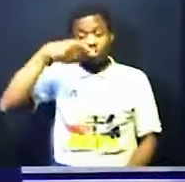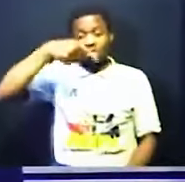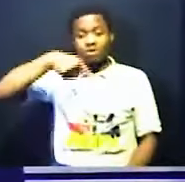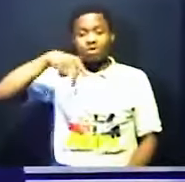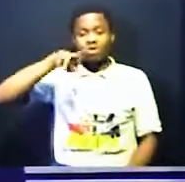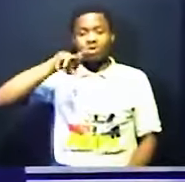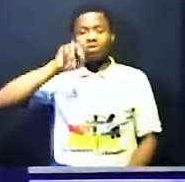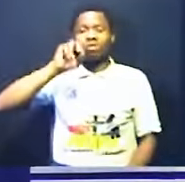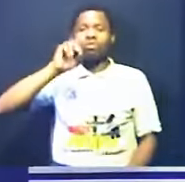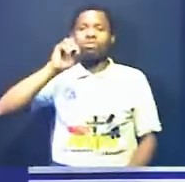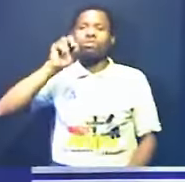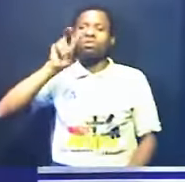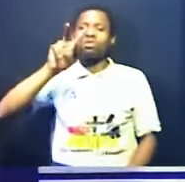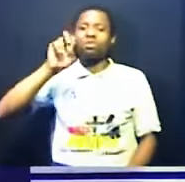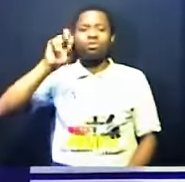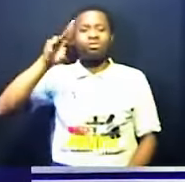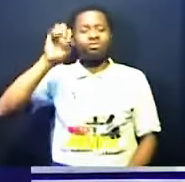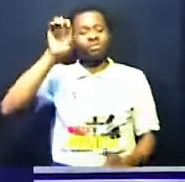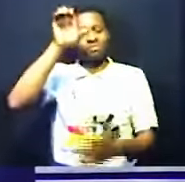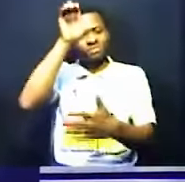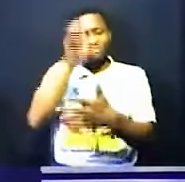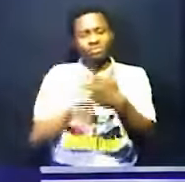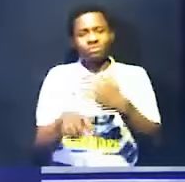23, verse 13.